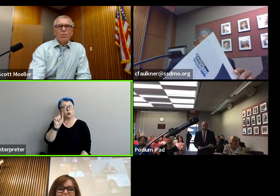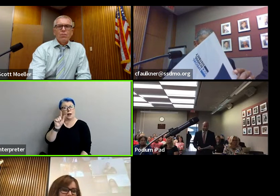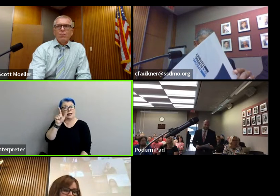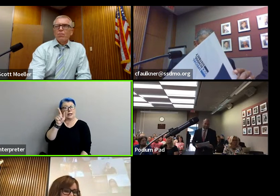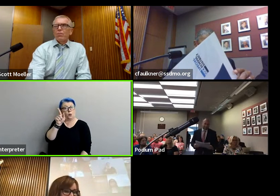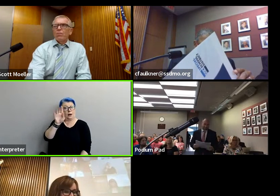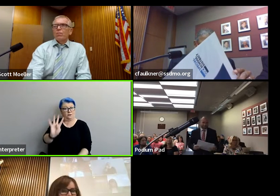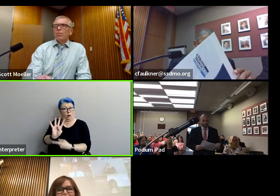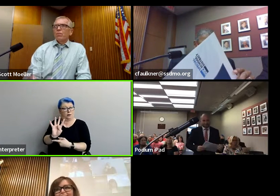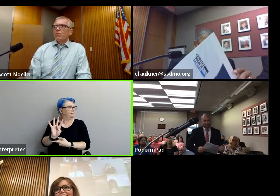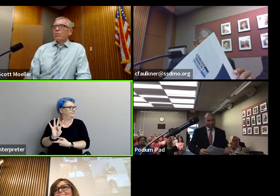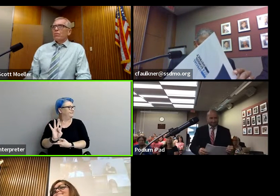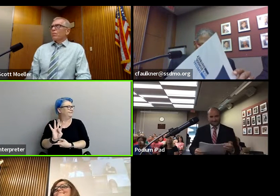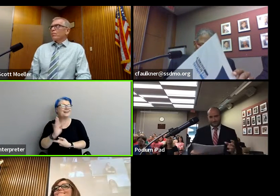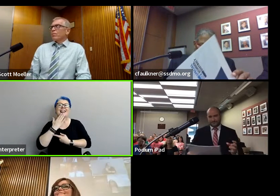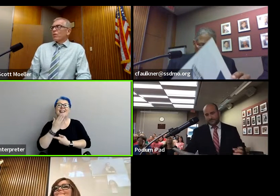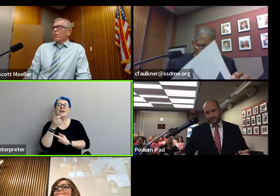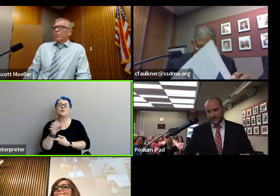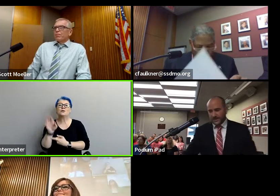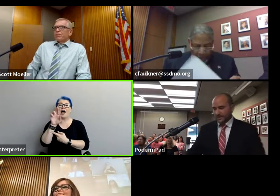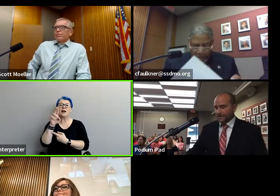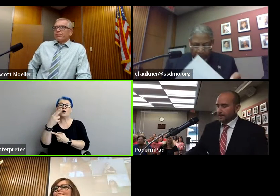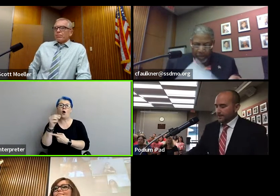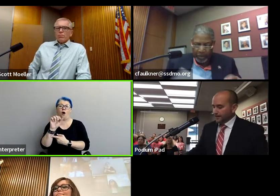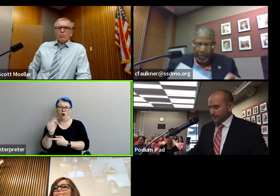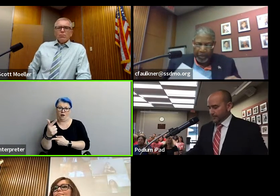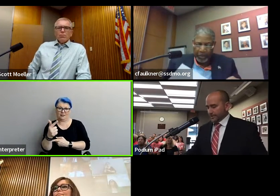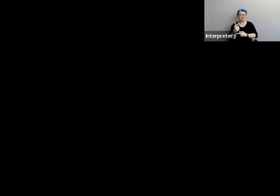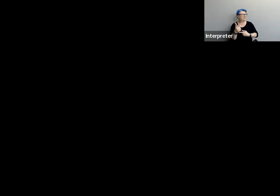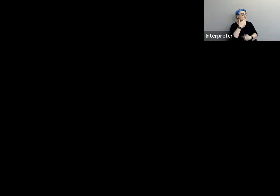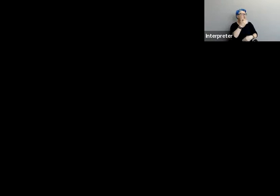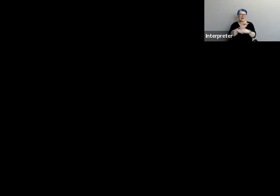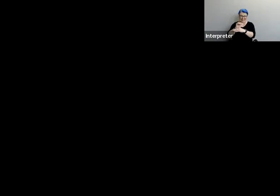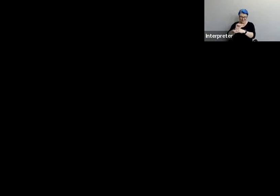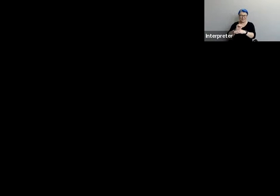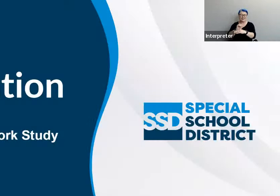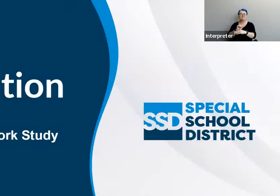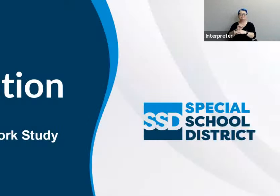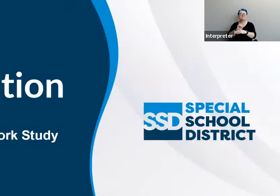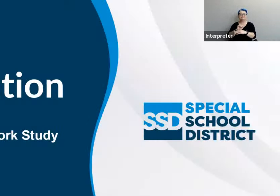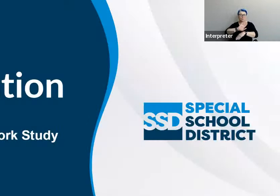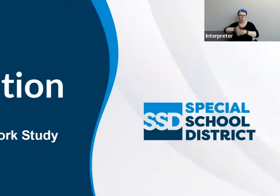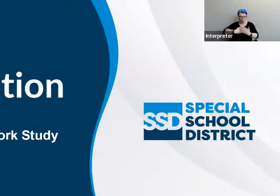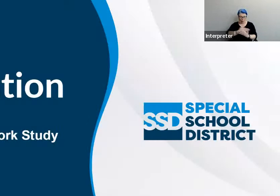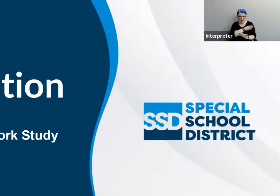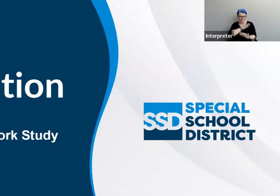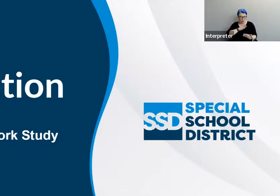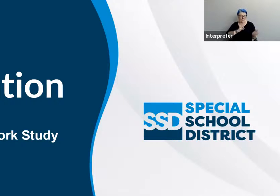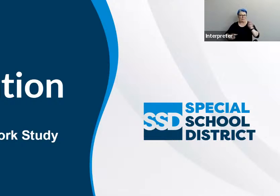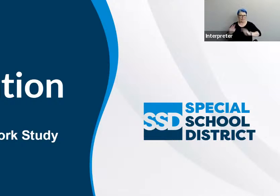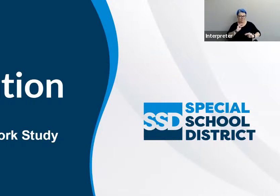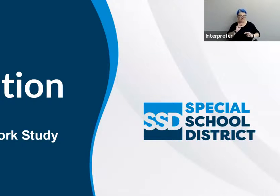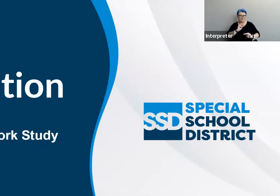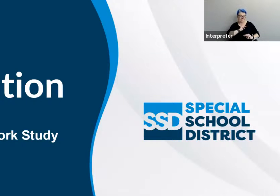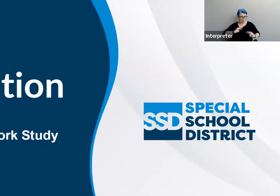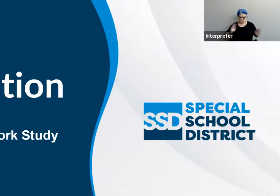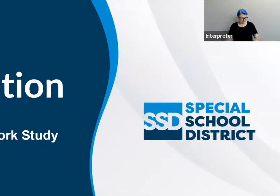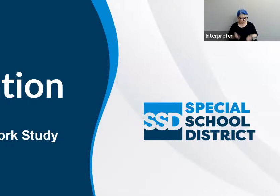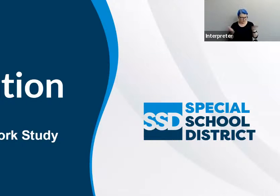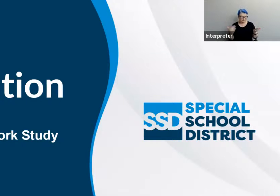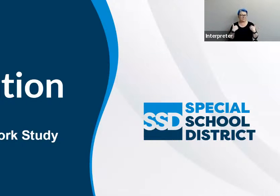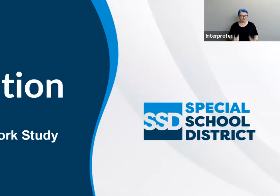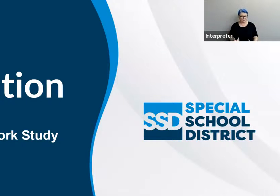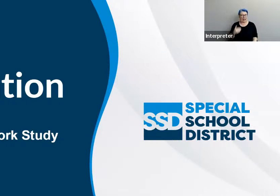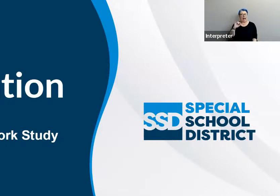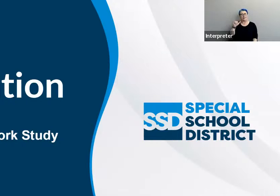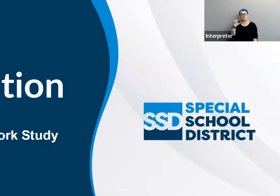Good evening, President Patros, Board of Education, Dr. Keenan. My name is Jeff Hogg, and I'm the